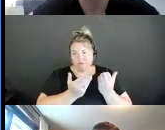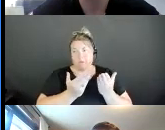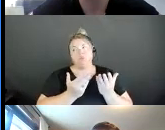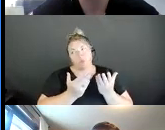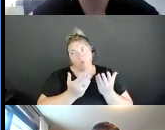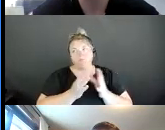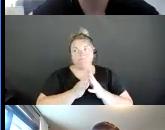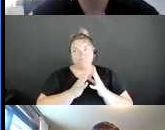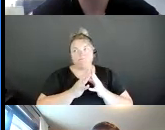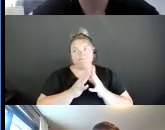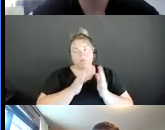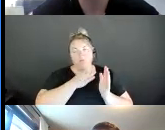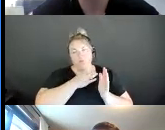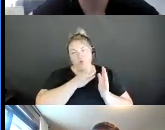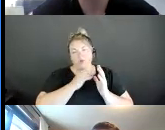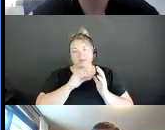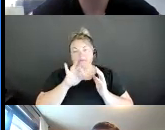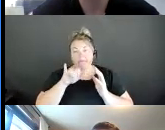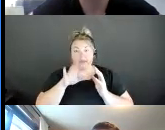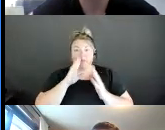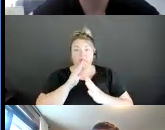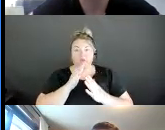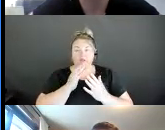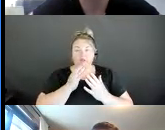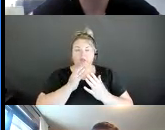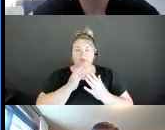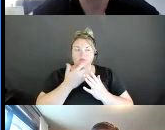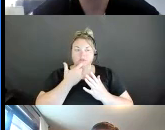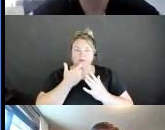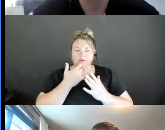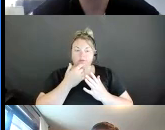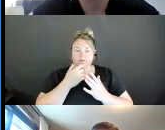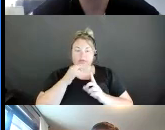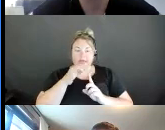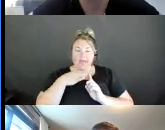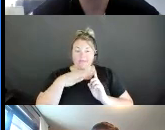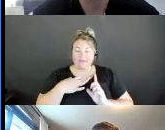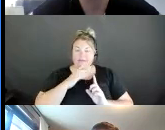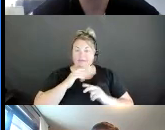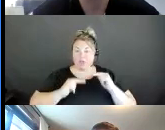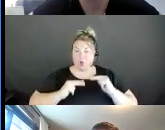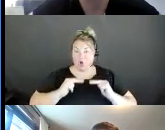So I wonder whether that would put the applicant in an awkward position.